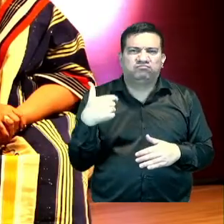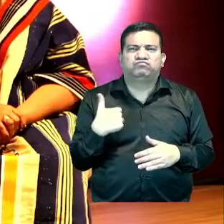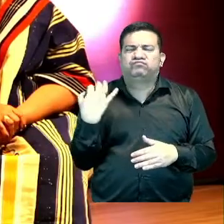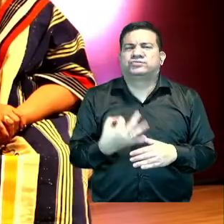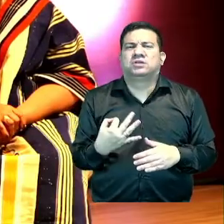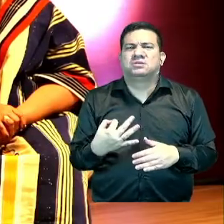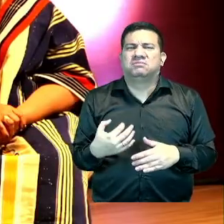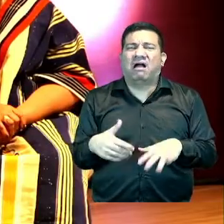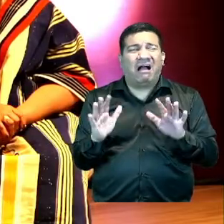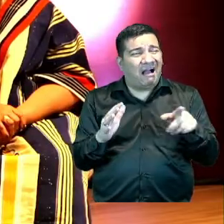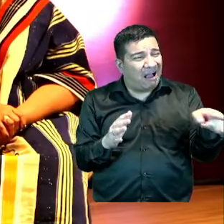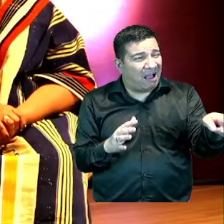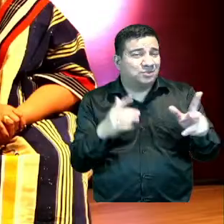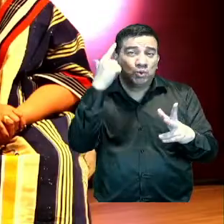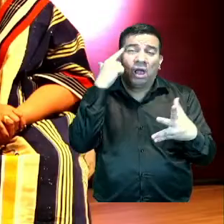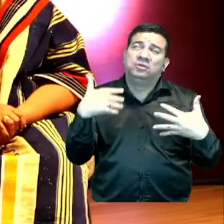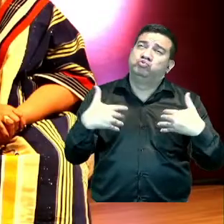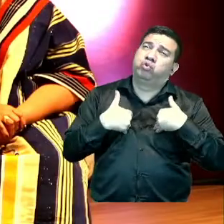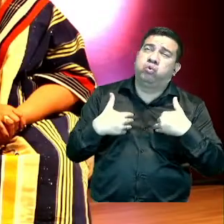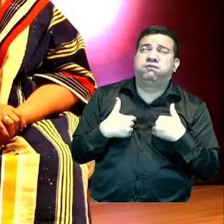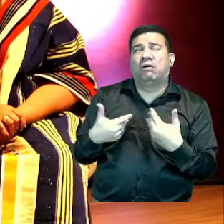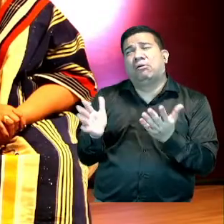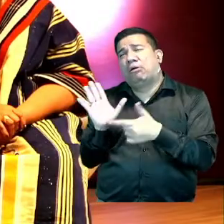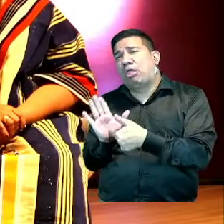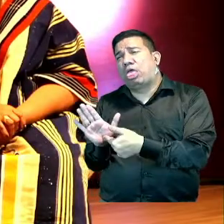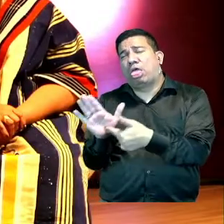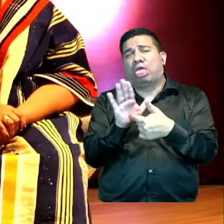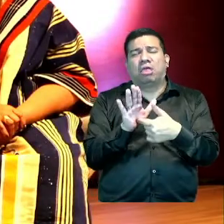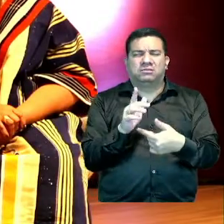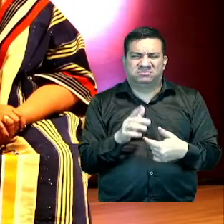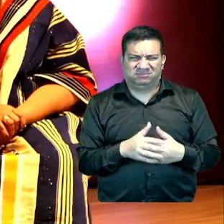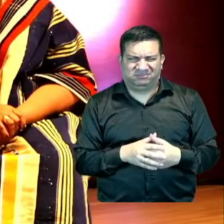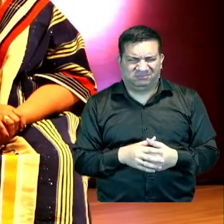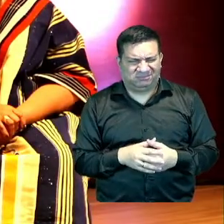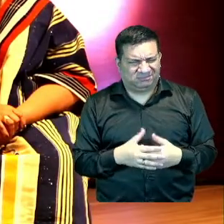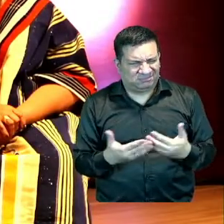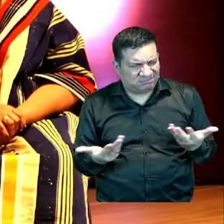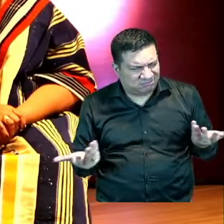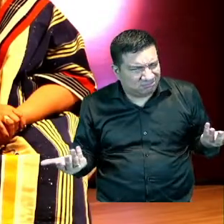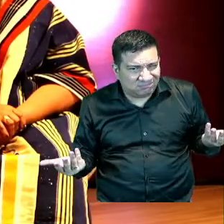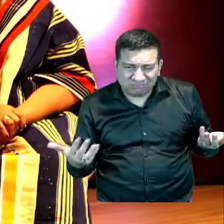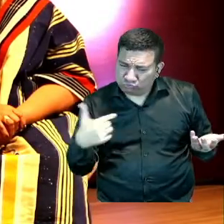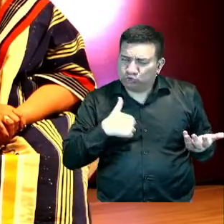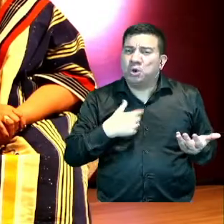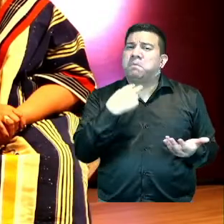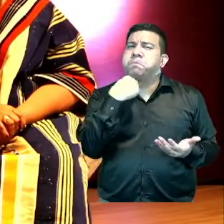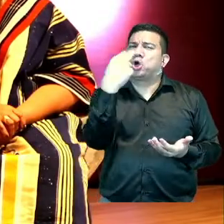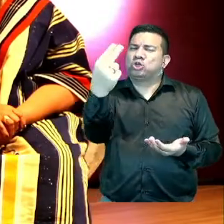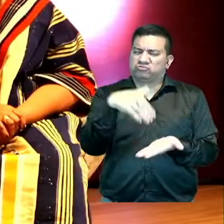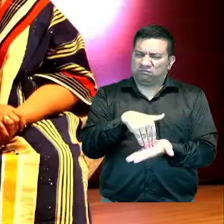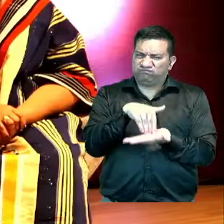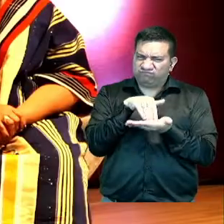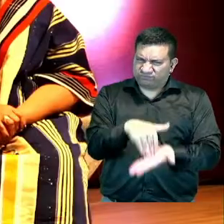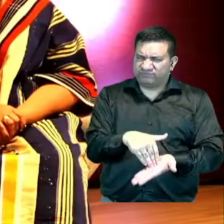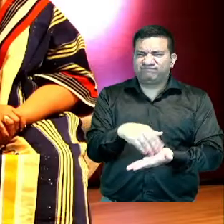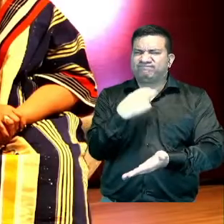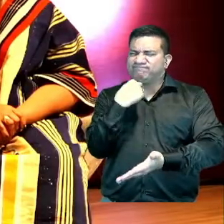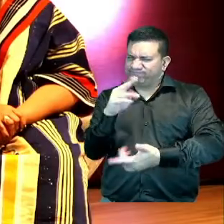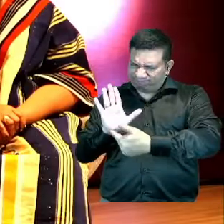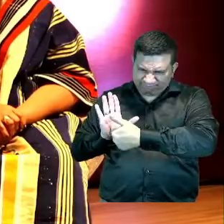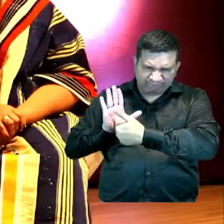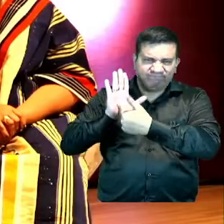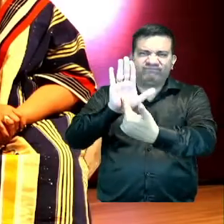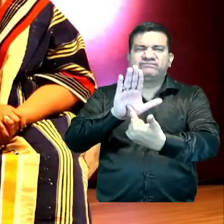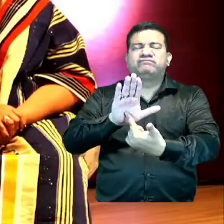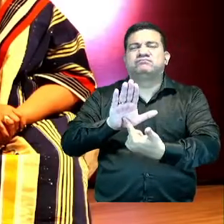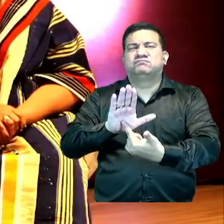my family, they tried to murder me. And others are telling me not to re-victimize myself, just for raising my voice with